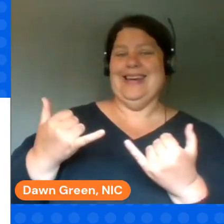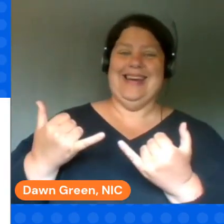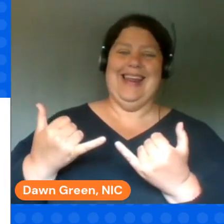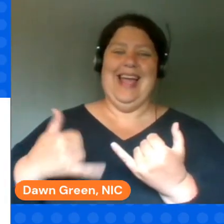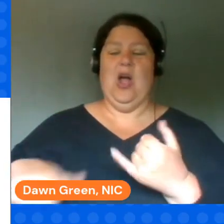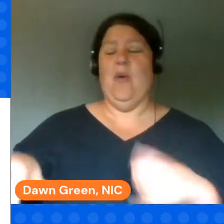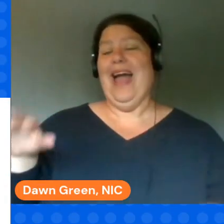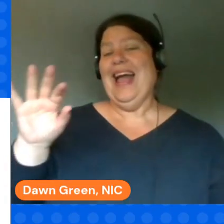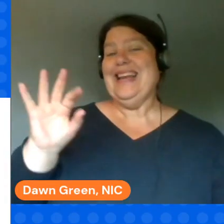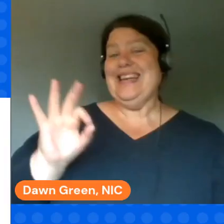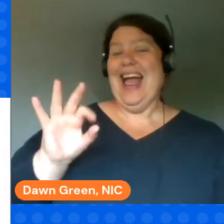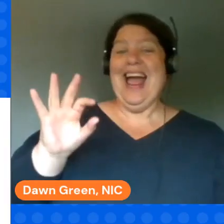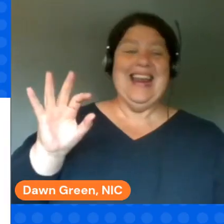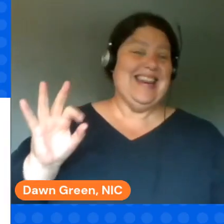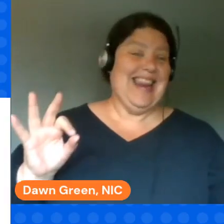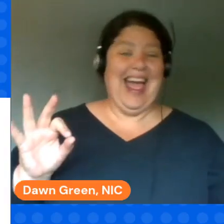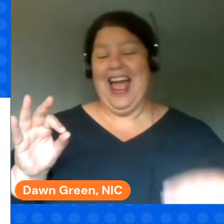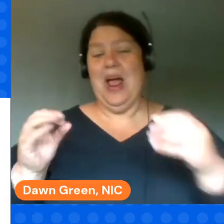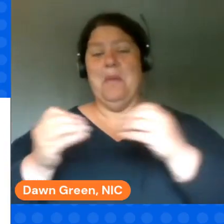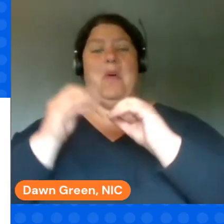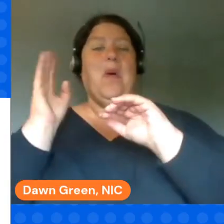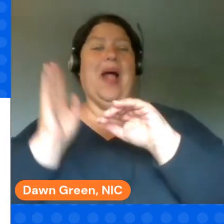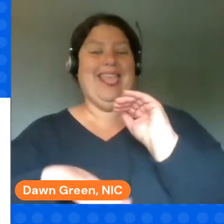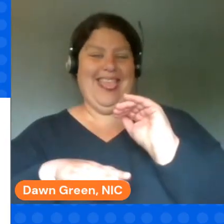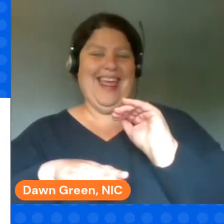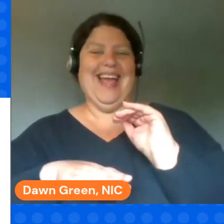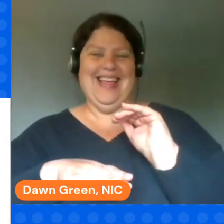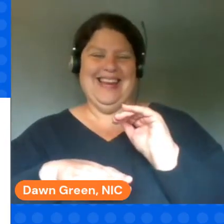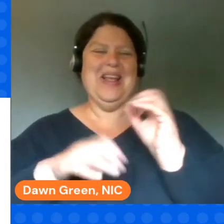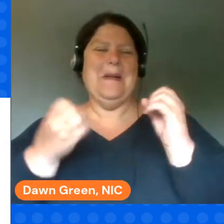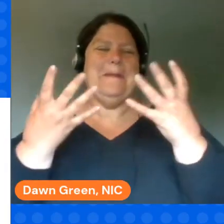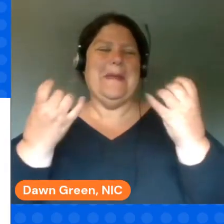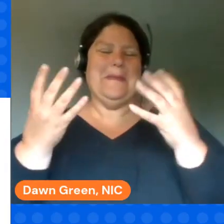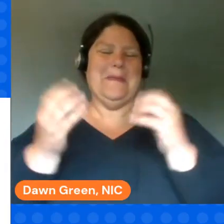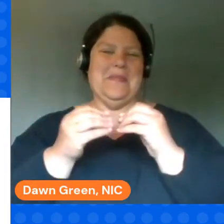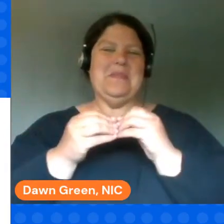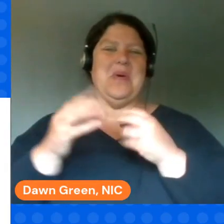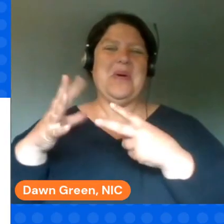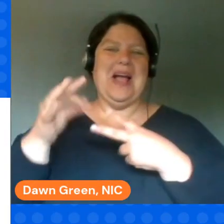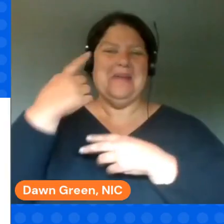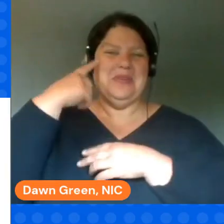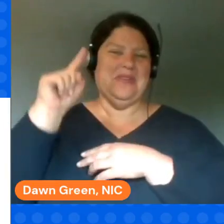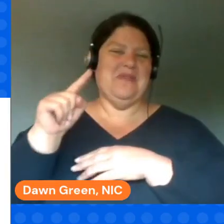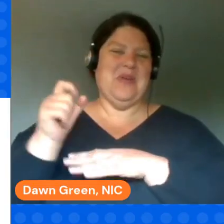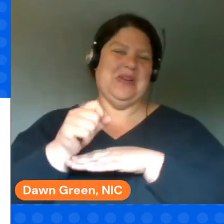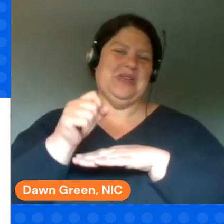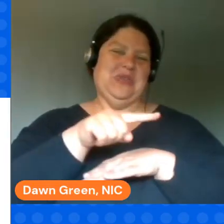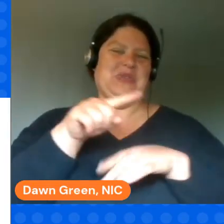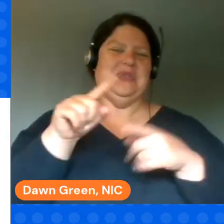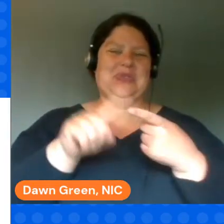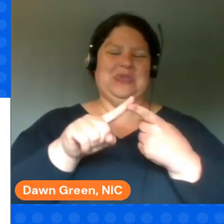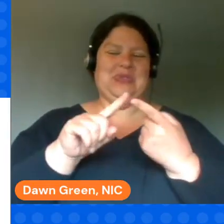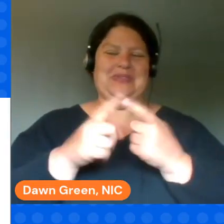99 possible beam options now. So we have many, many more options for beaming to friends.